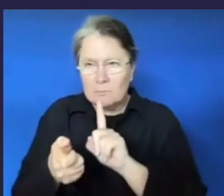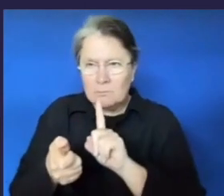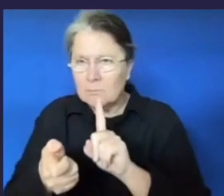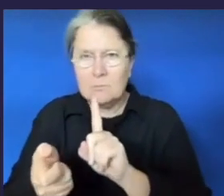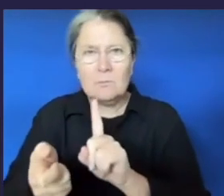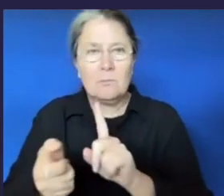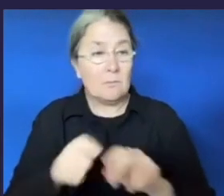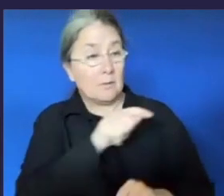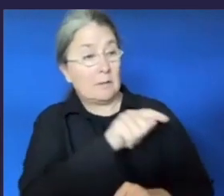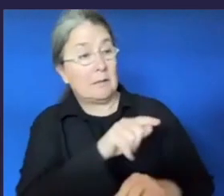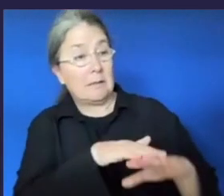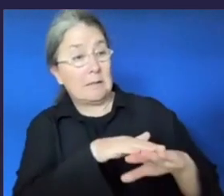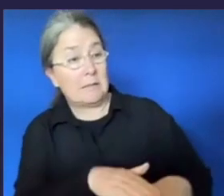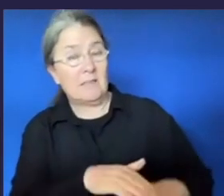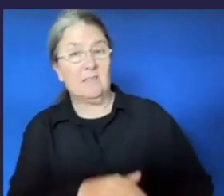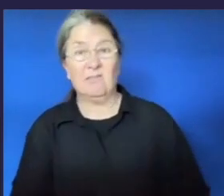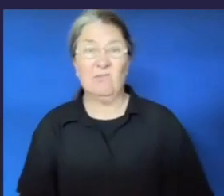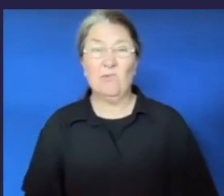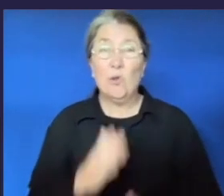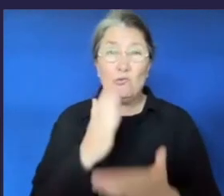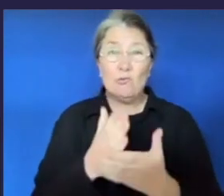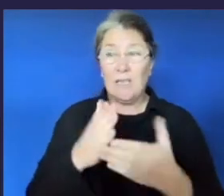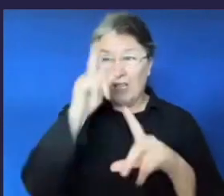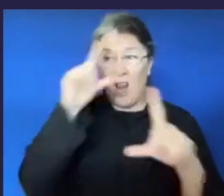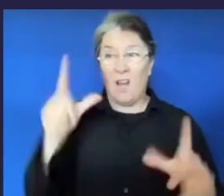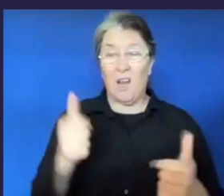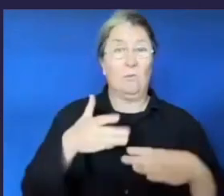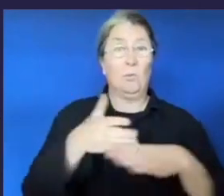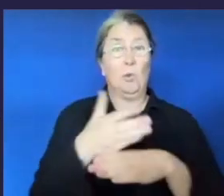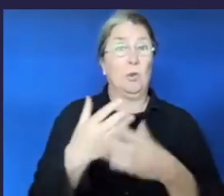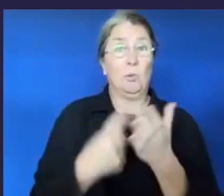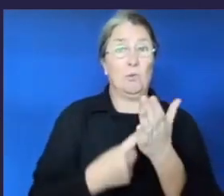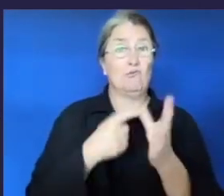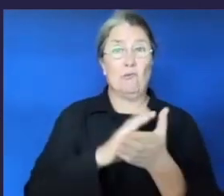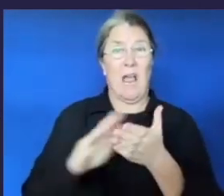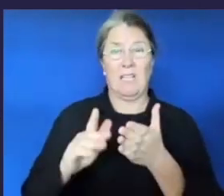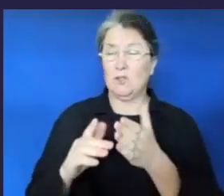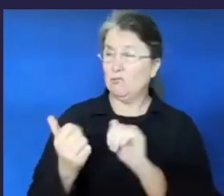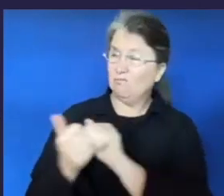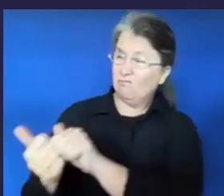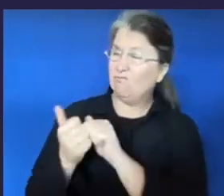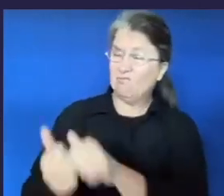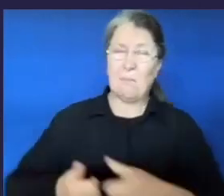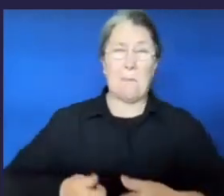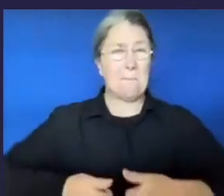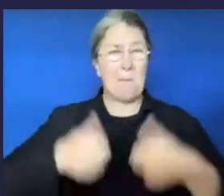We really get along like a house on fire. Rach and Letitia cleaning the bar.